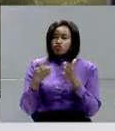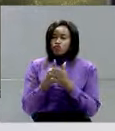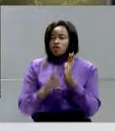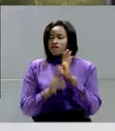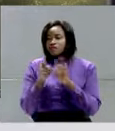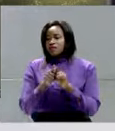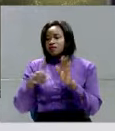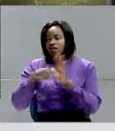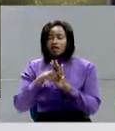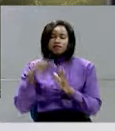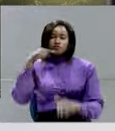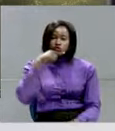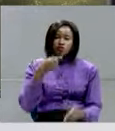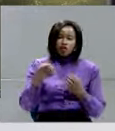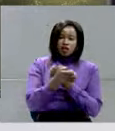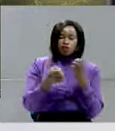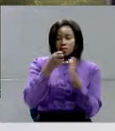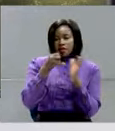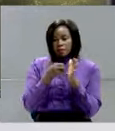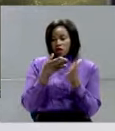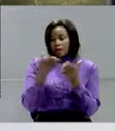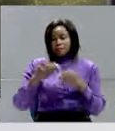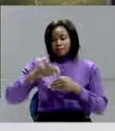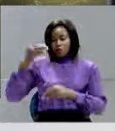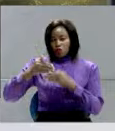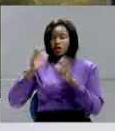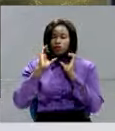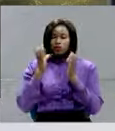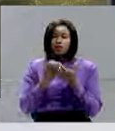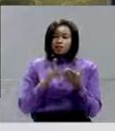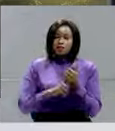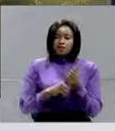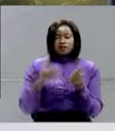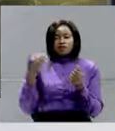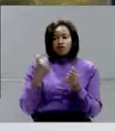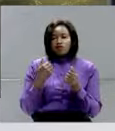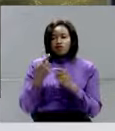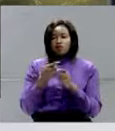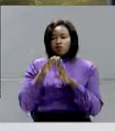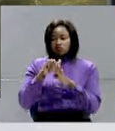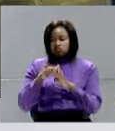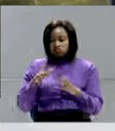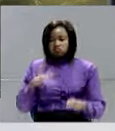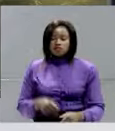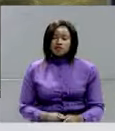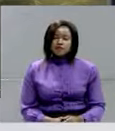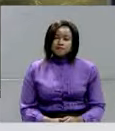negative socioeconomic impact on the border community, who benefited immensely from congestion and